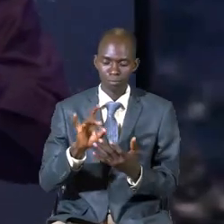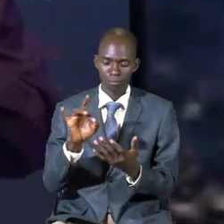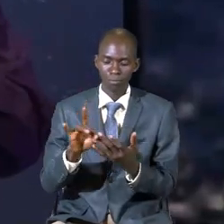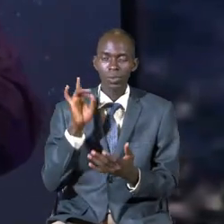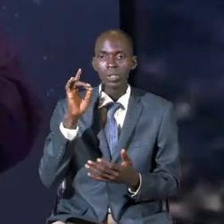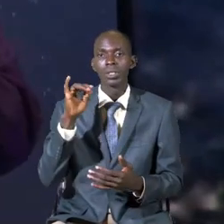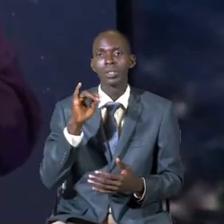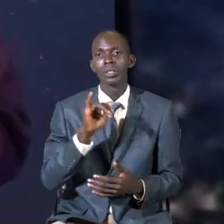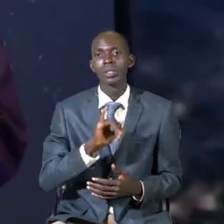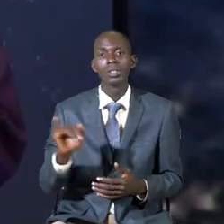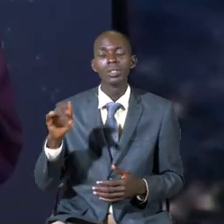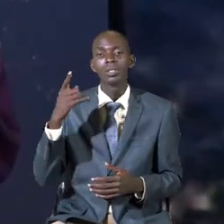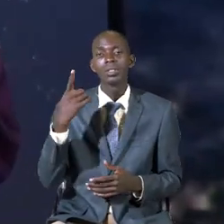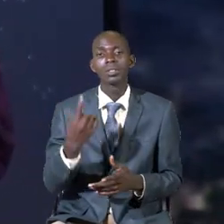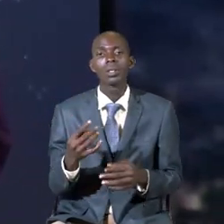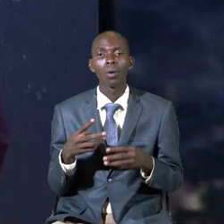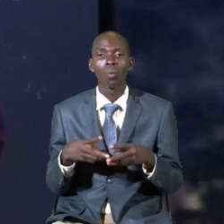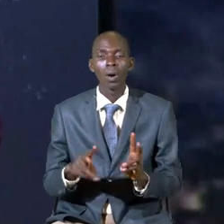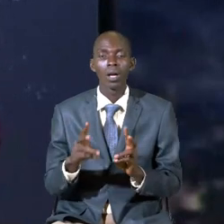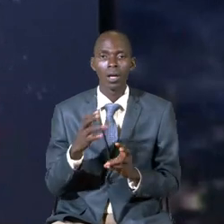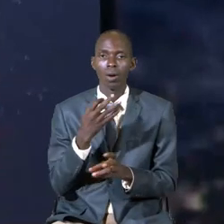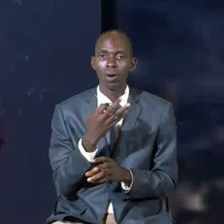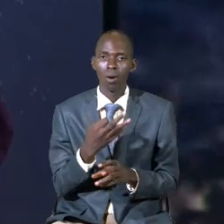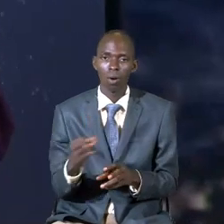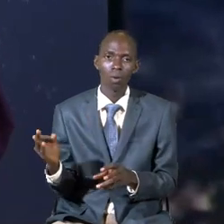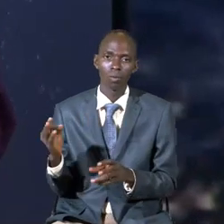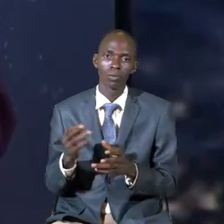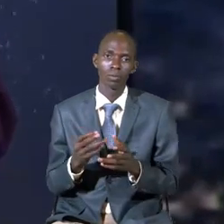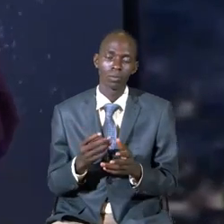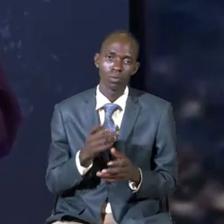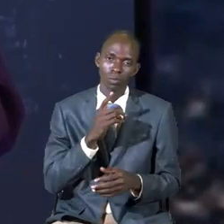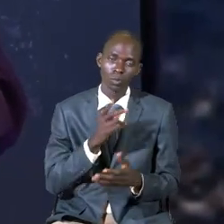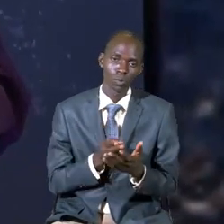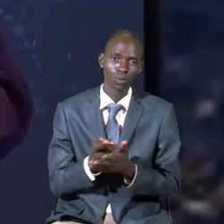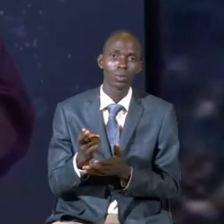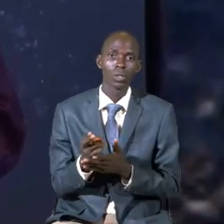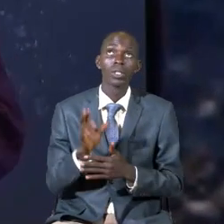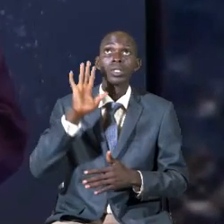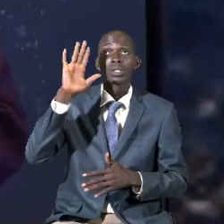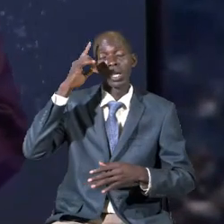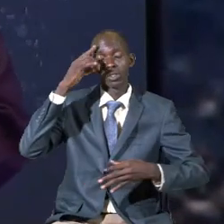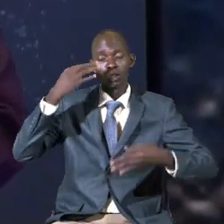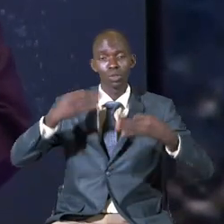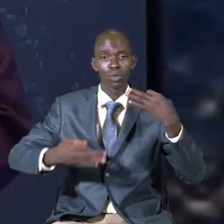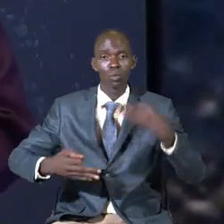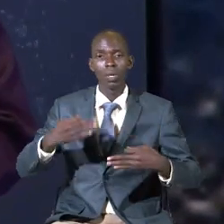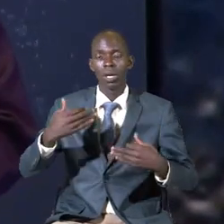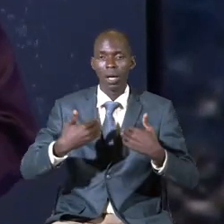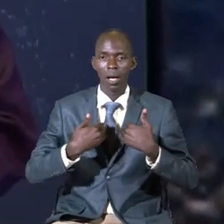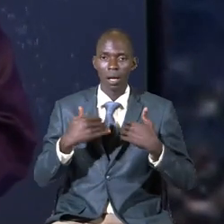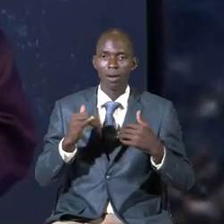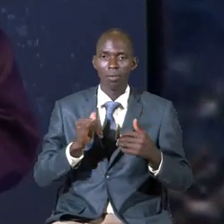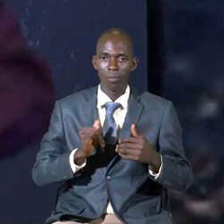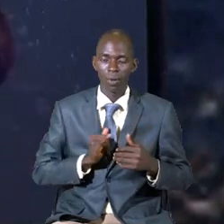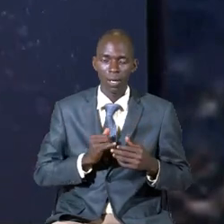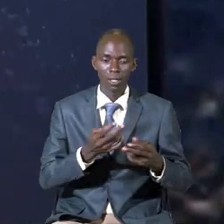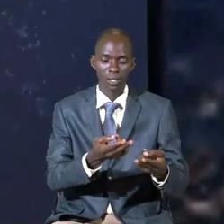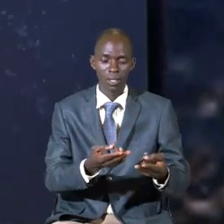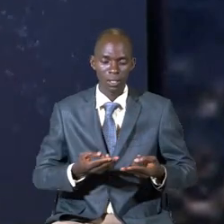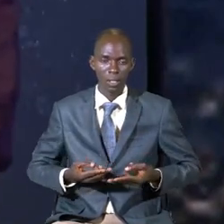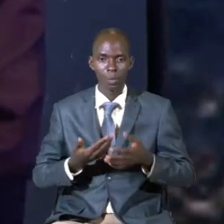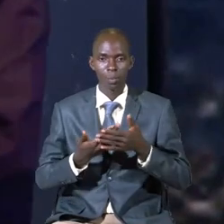i have chosen the way of truth that judgments are violated before me